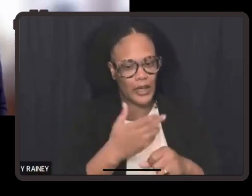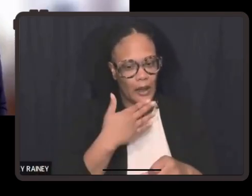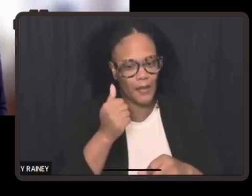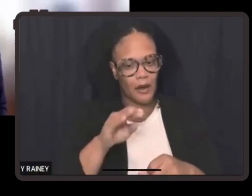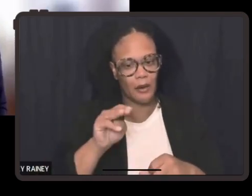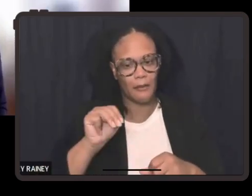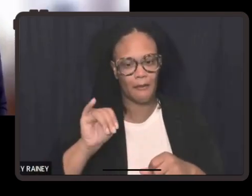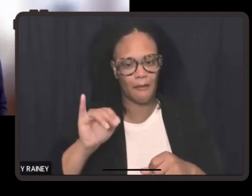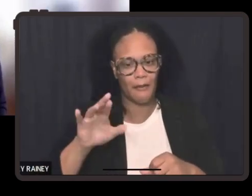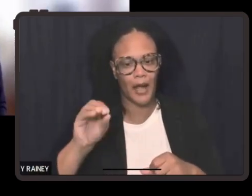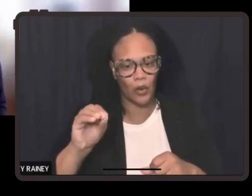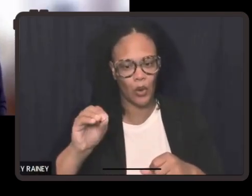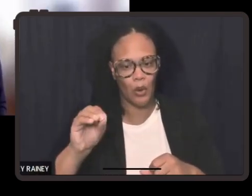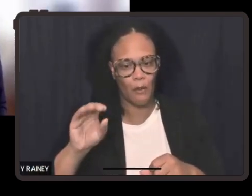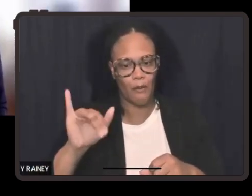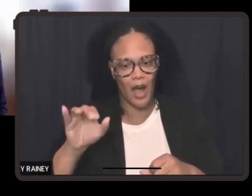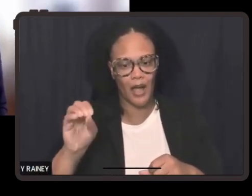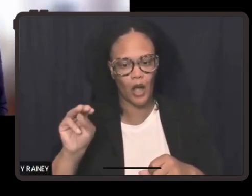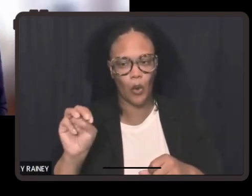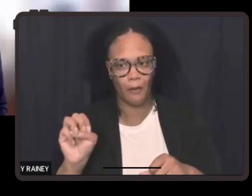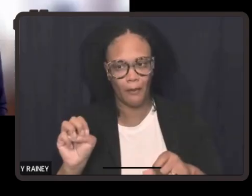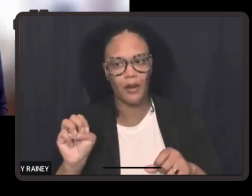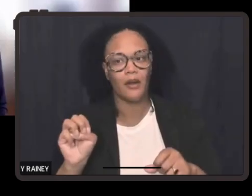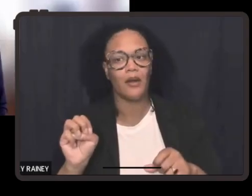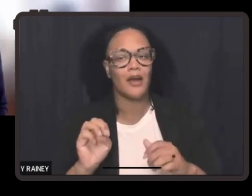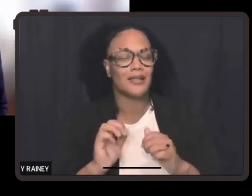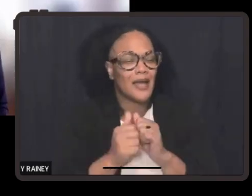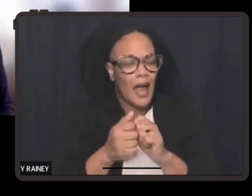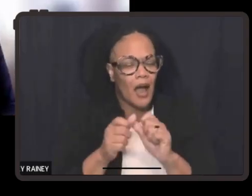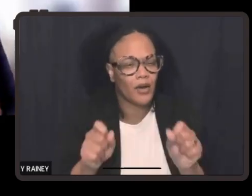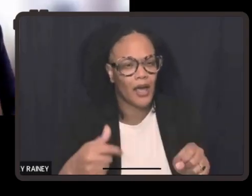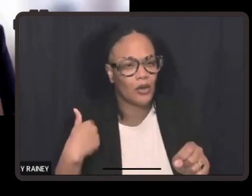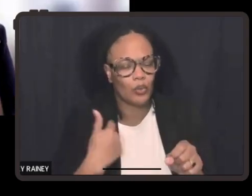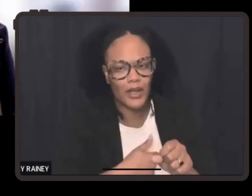You know, how can we promote a better microbiome?